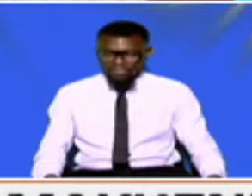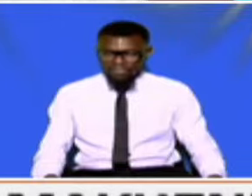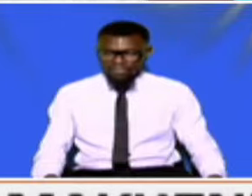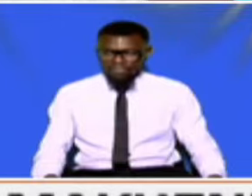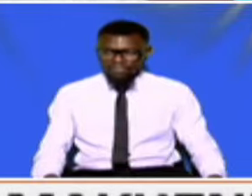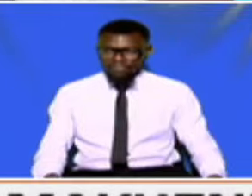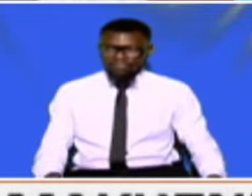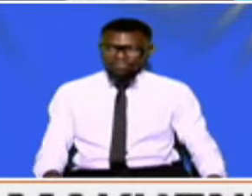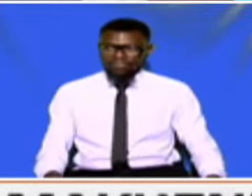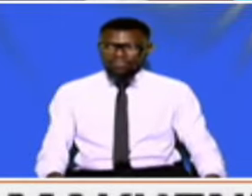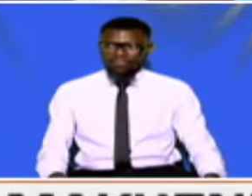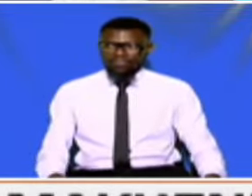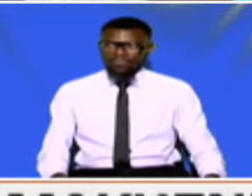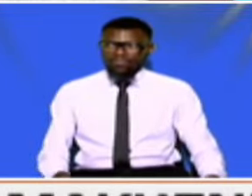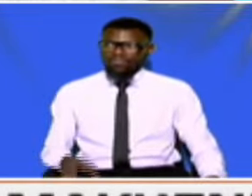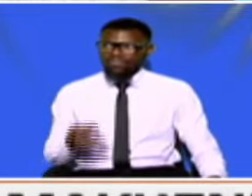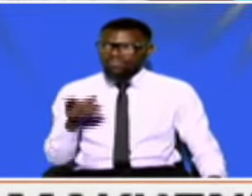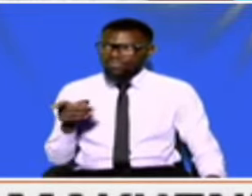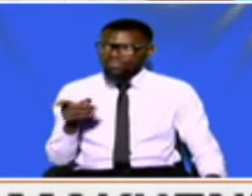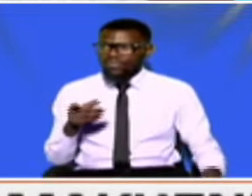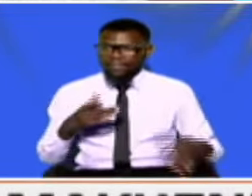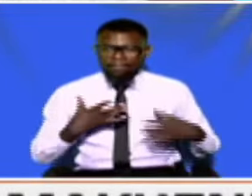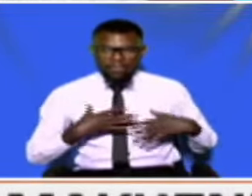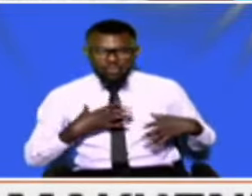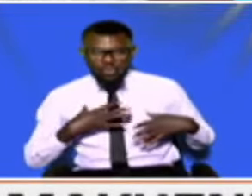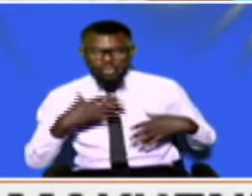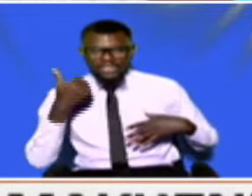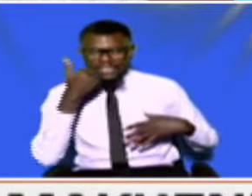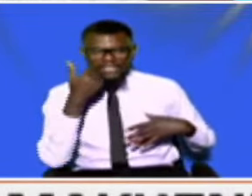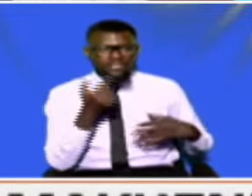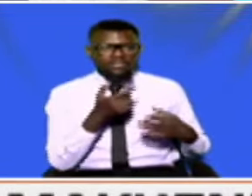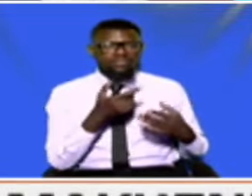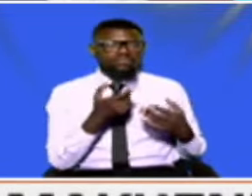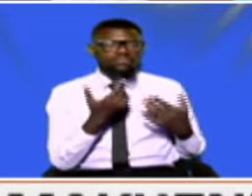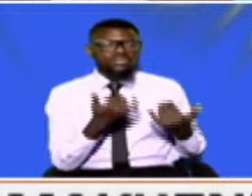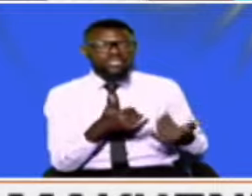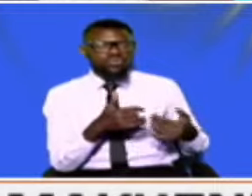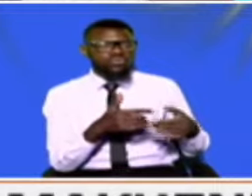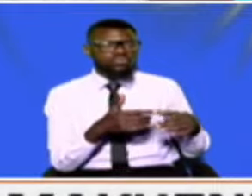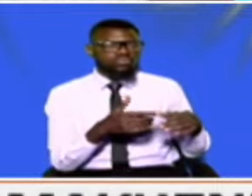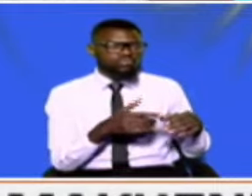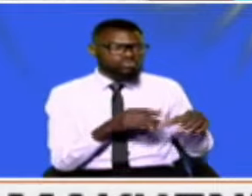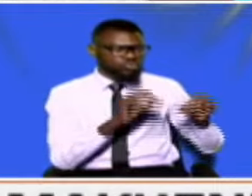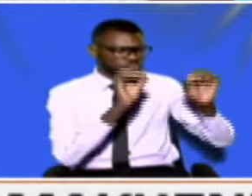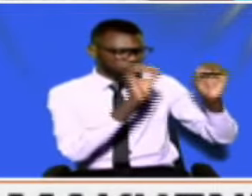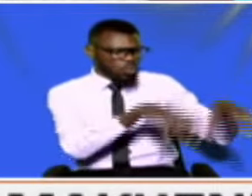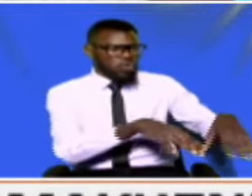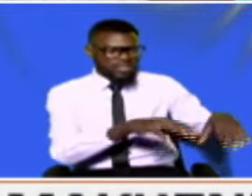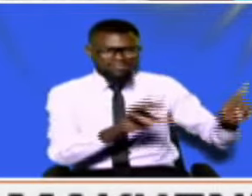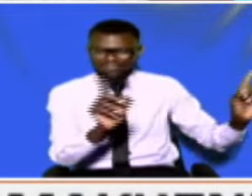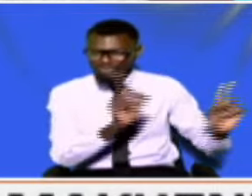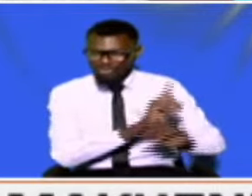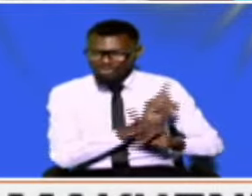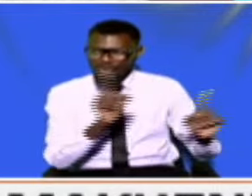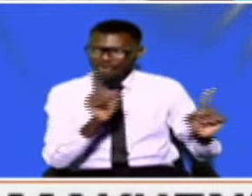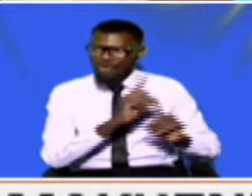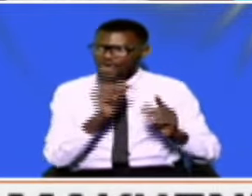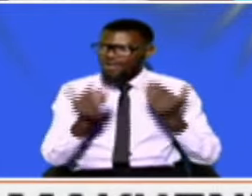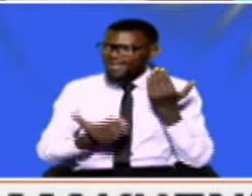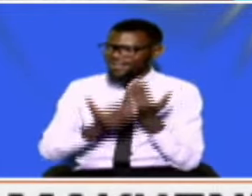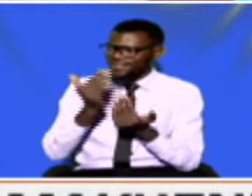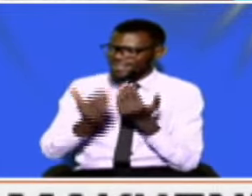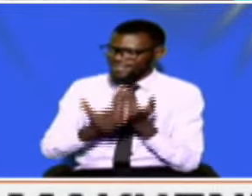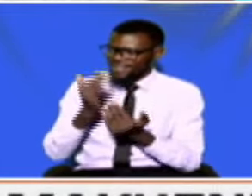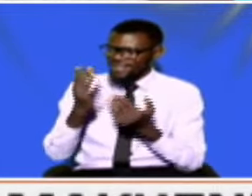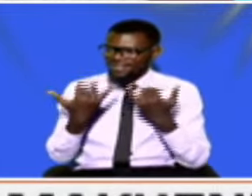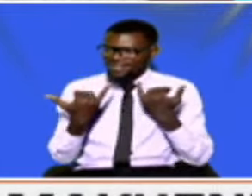Yes, it is no longer dumping patient or shifting burden. It is a continuation of care. We are receiving very